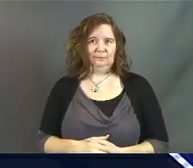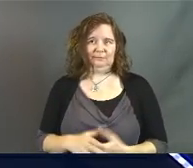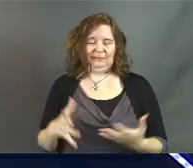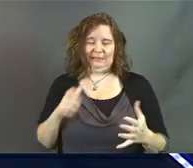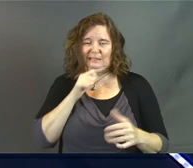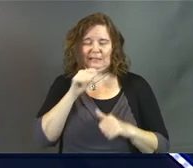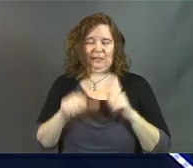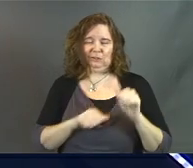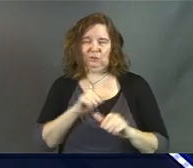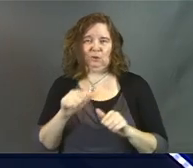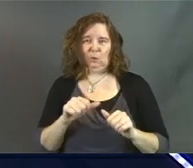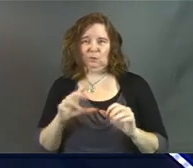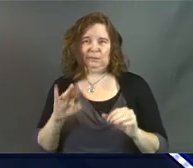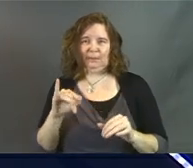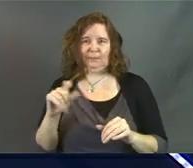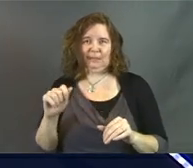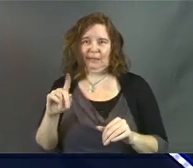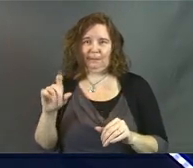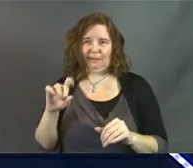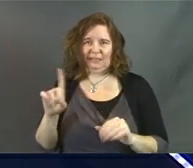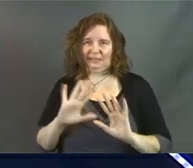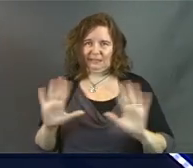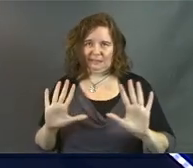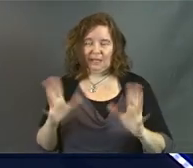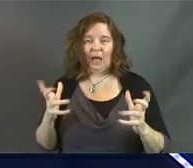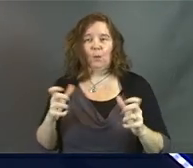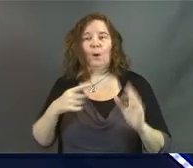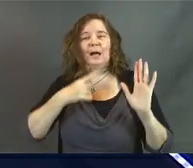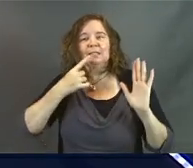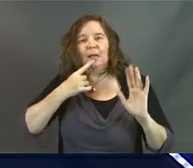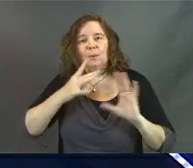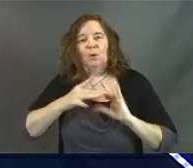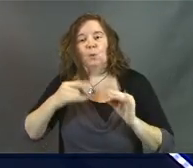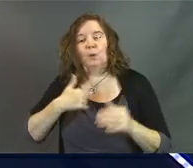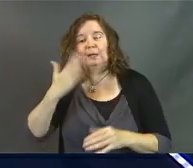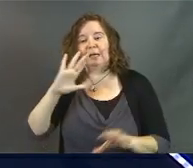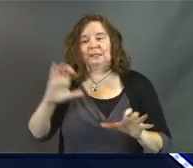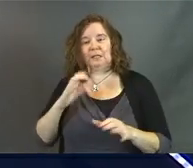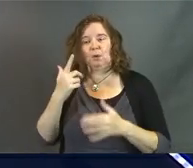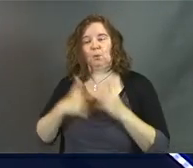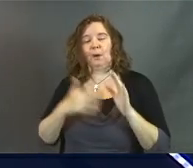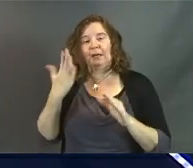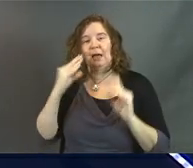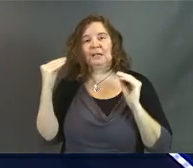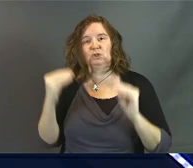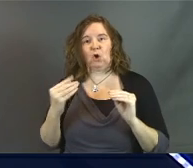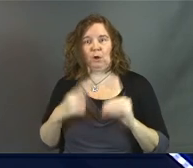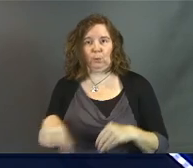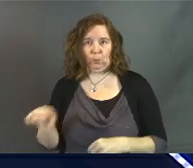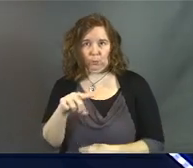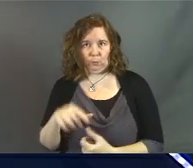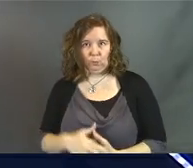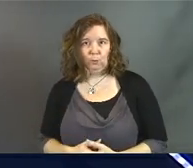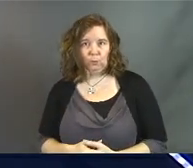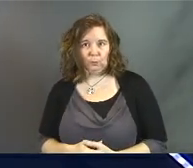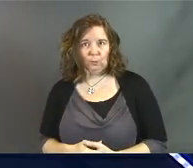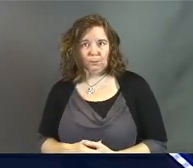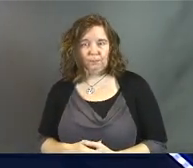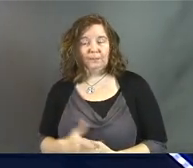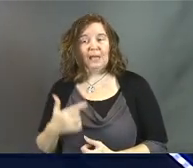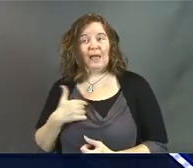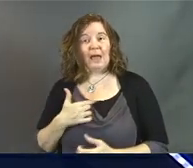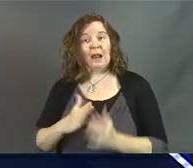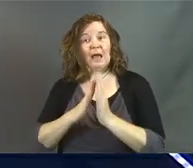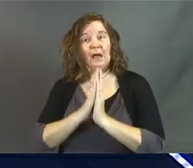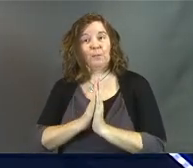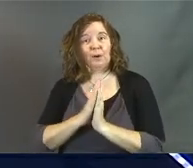It's not a social media blitz. I want testimonies of what God has done and what God has taught you. And